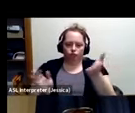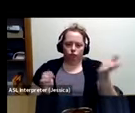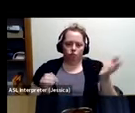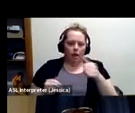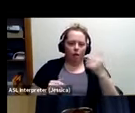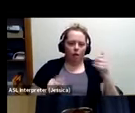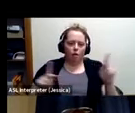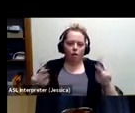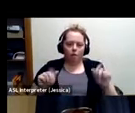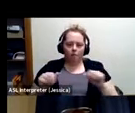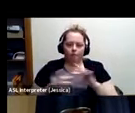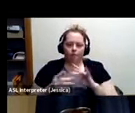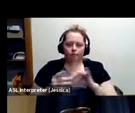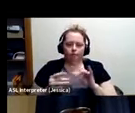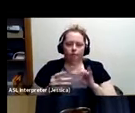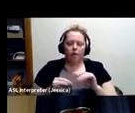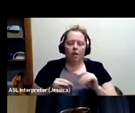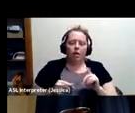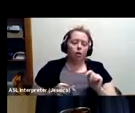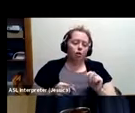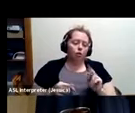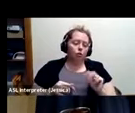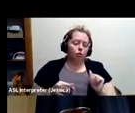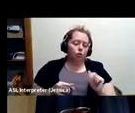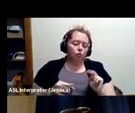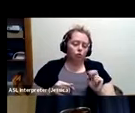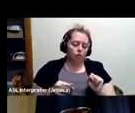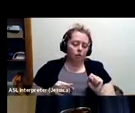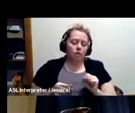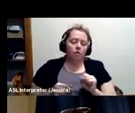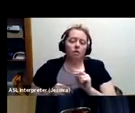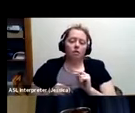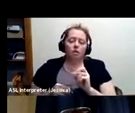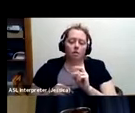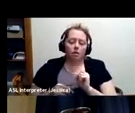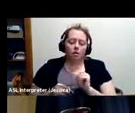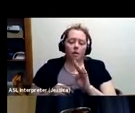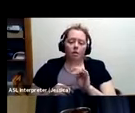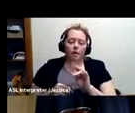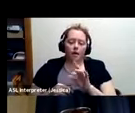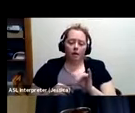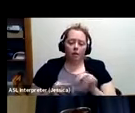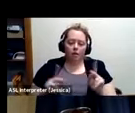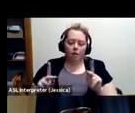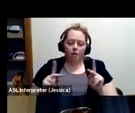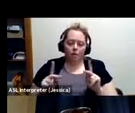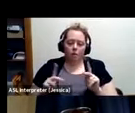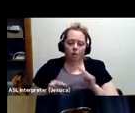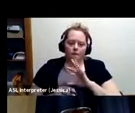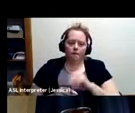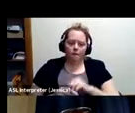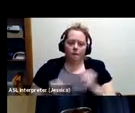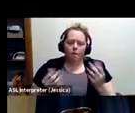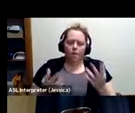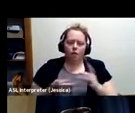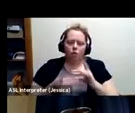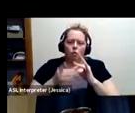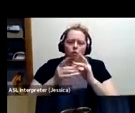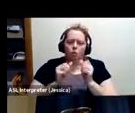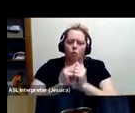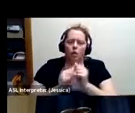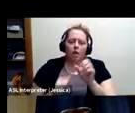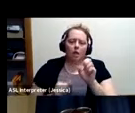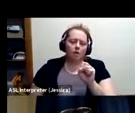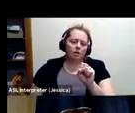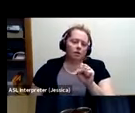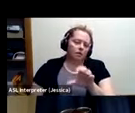Lots of trans and non-binary people are in relationships with people who identify as cis. My own partner of 10 years is still learning new ways